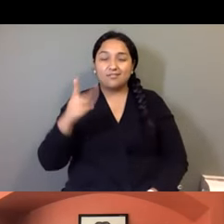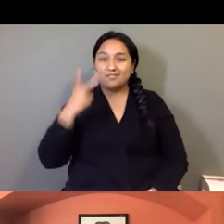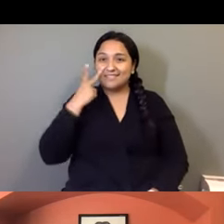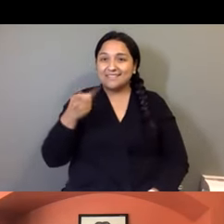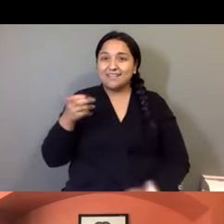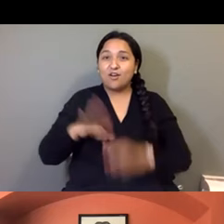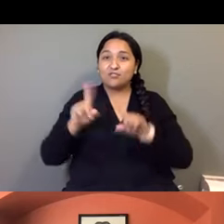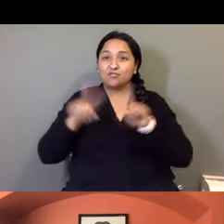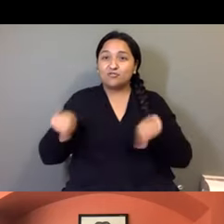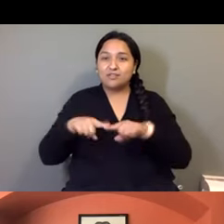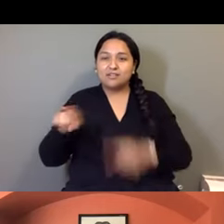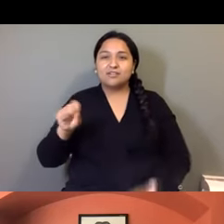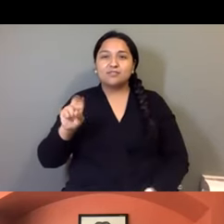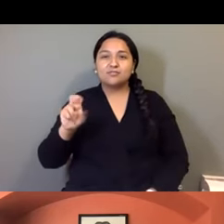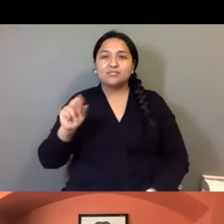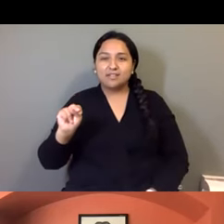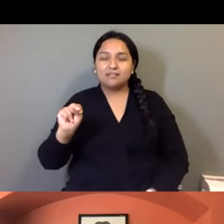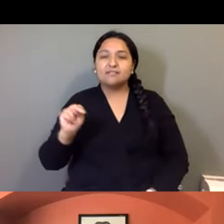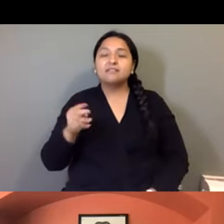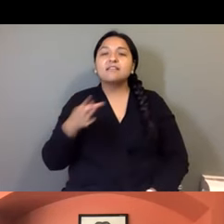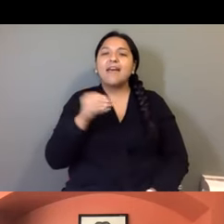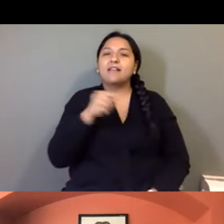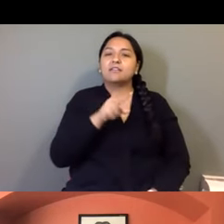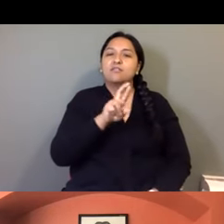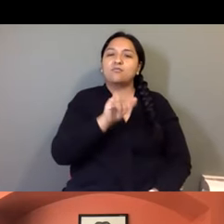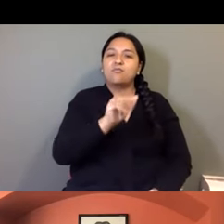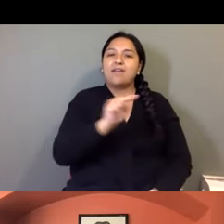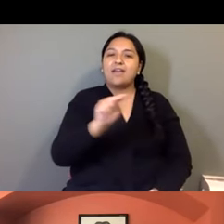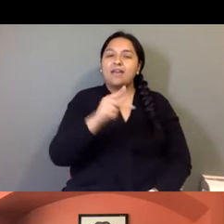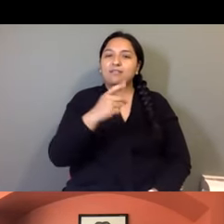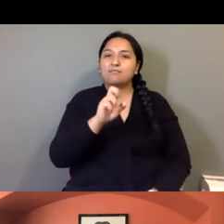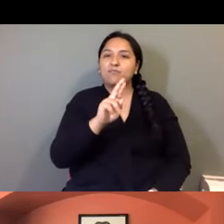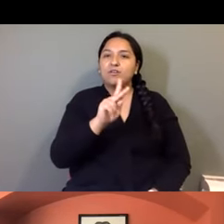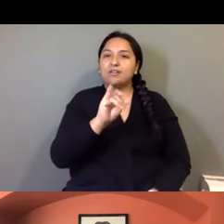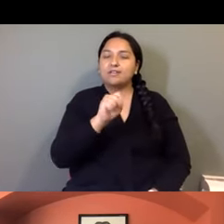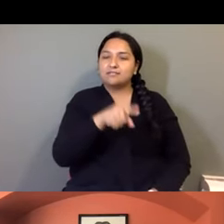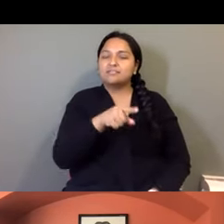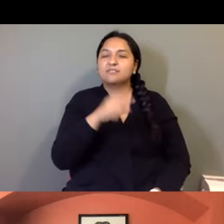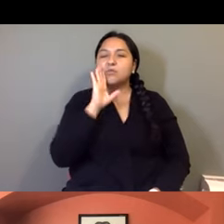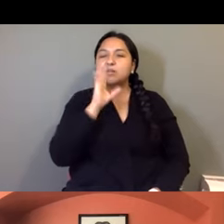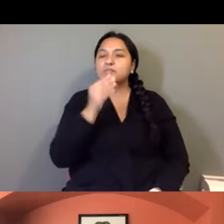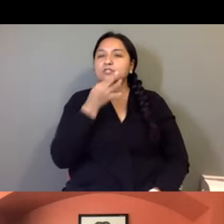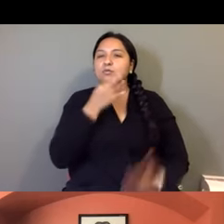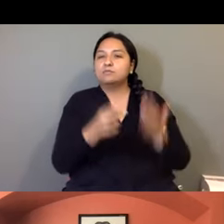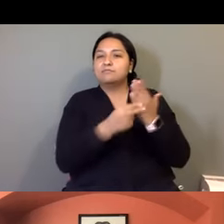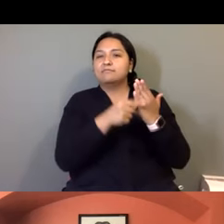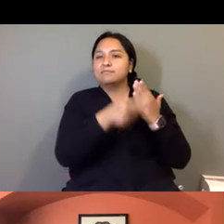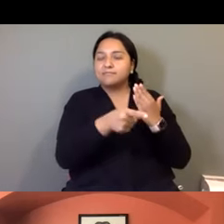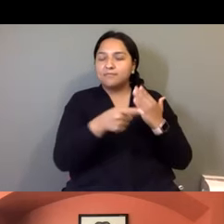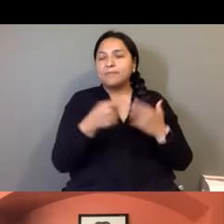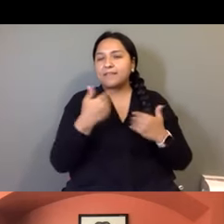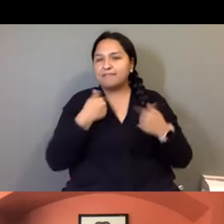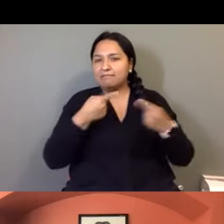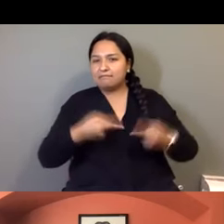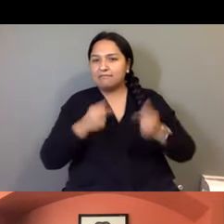and Rion Perkins. And Rion, we are working on getting you spotlighted as well. Having a little technical difficulties there.